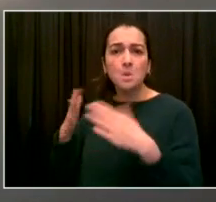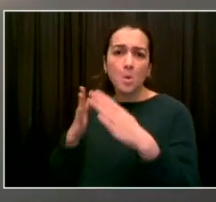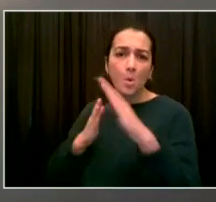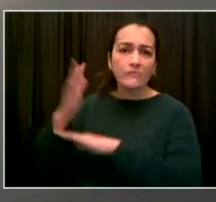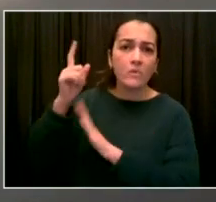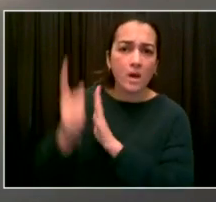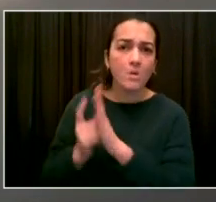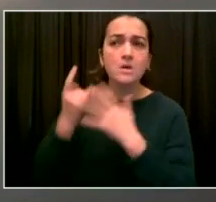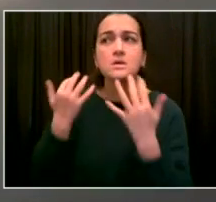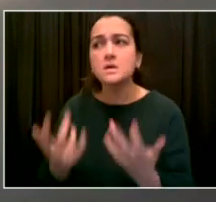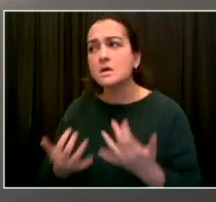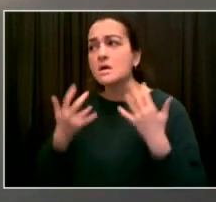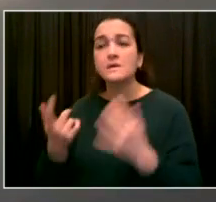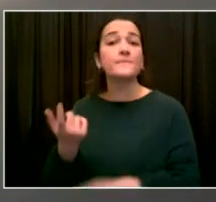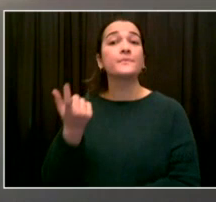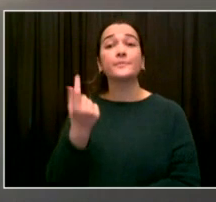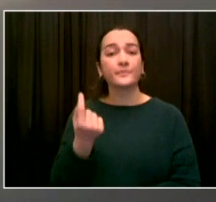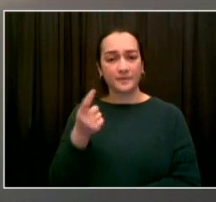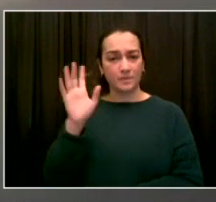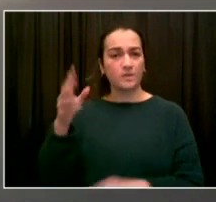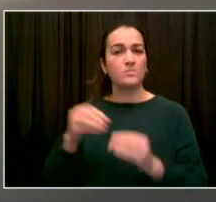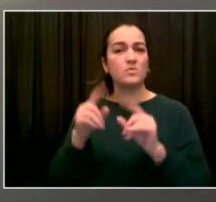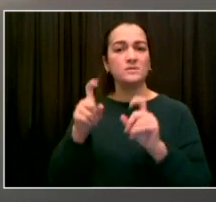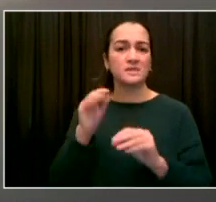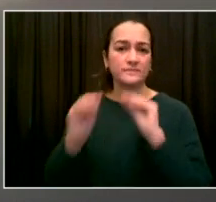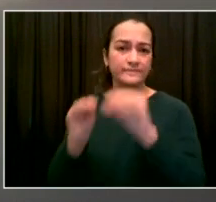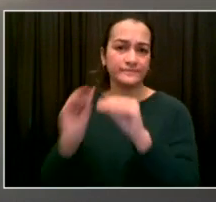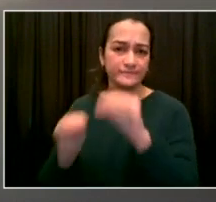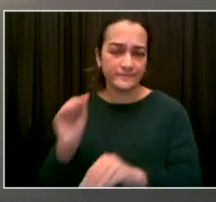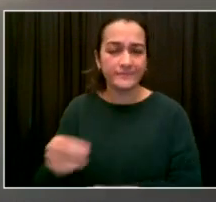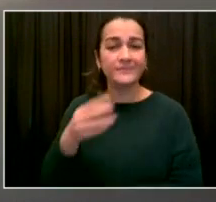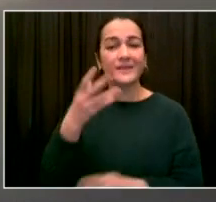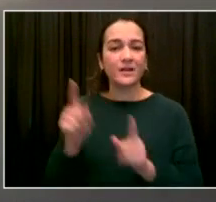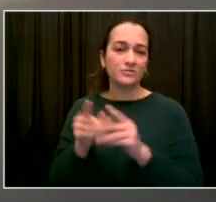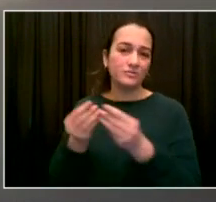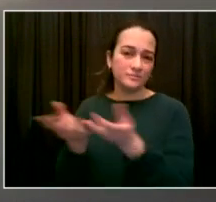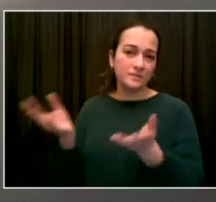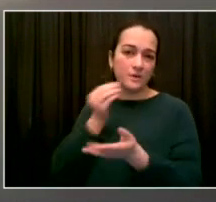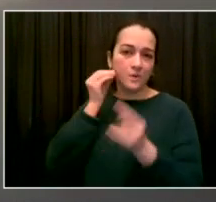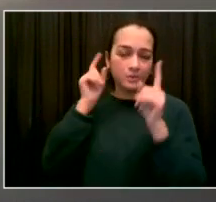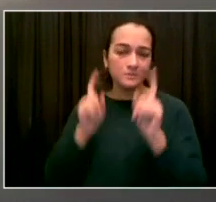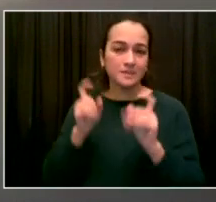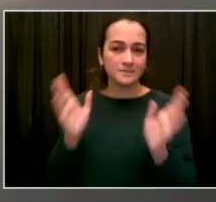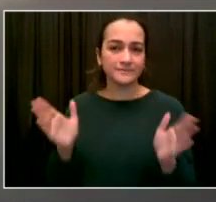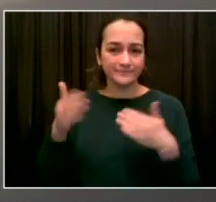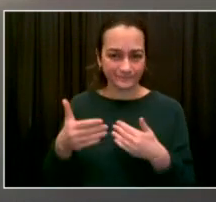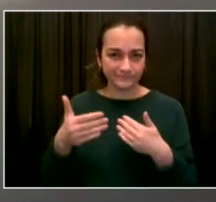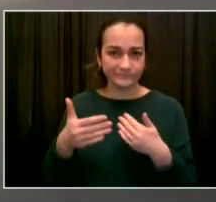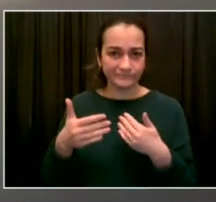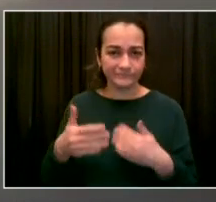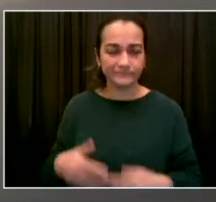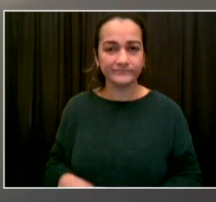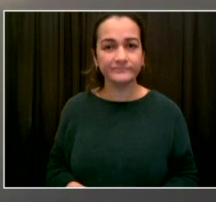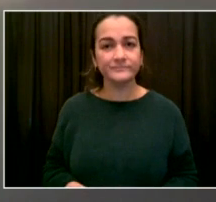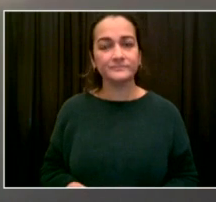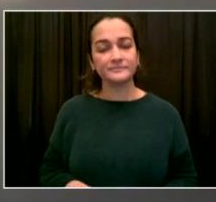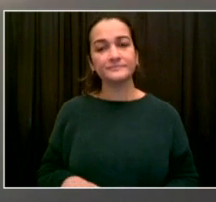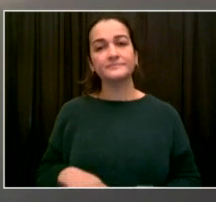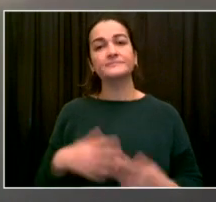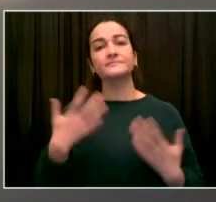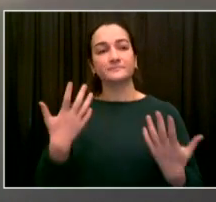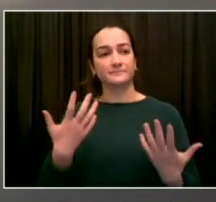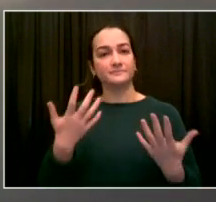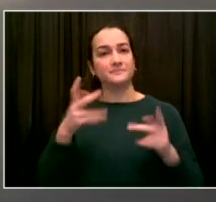that line. So we urge people to go to Health and Hospitals website and look at